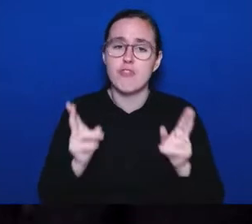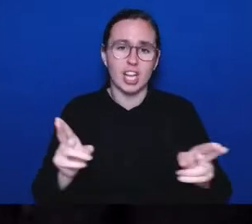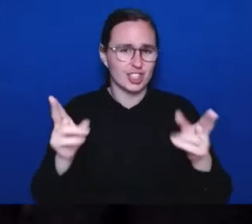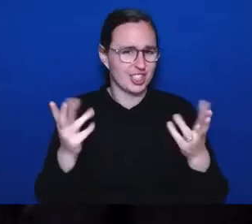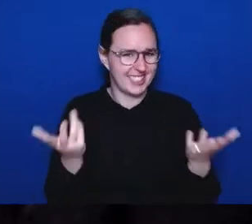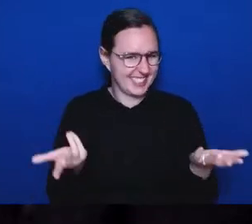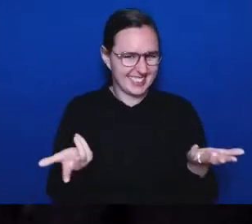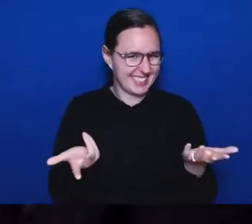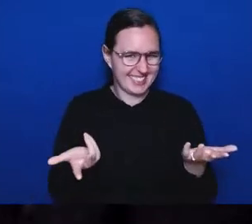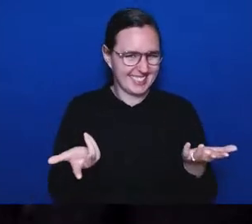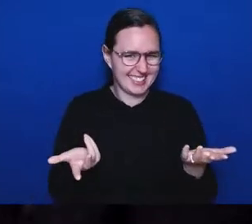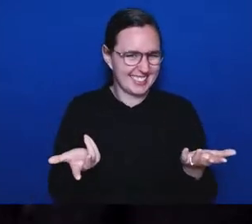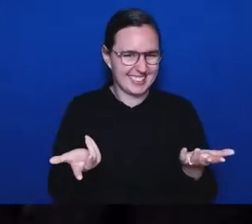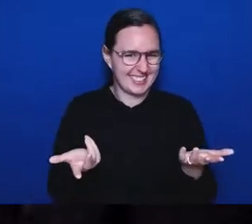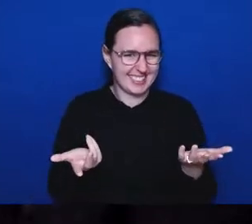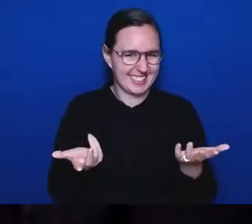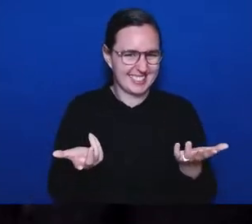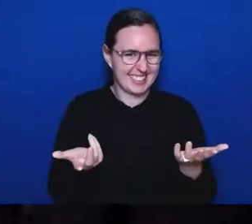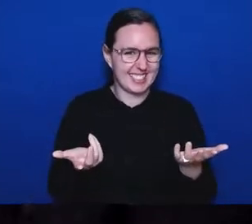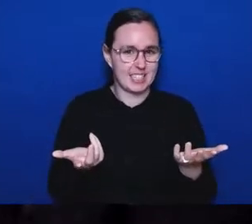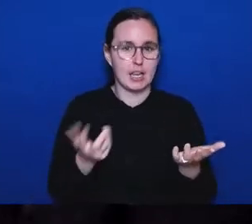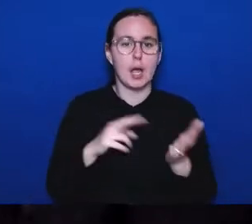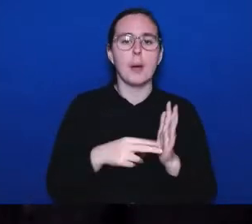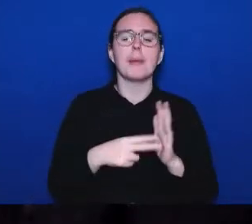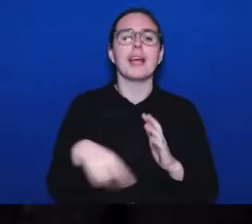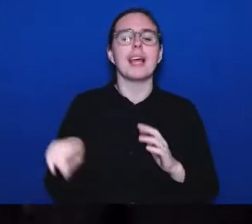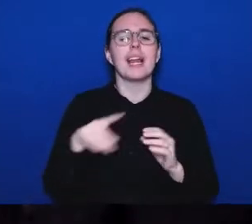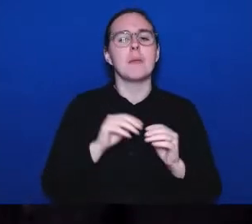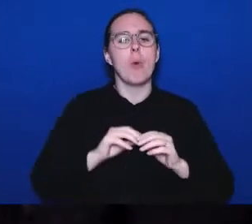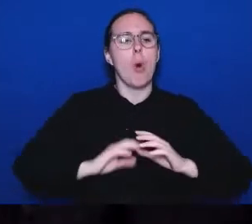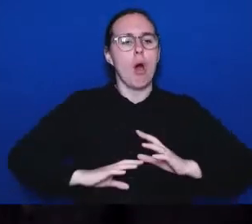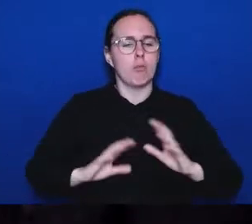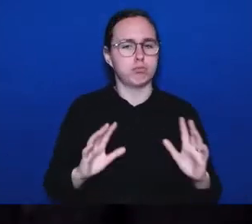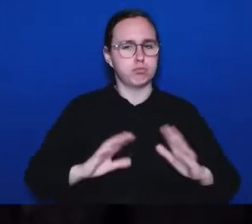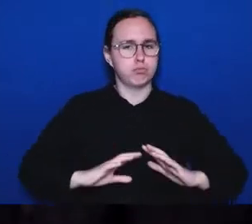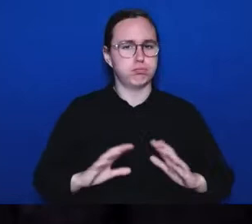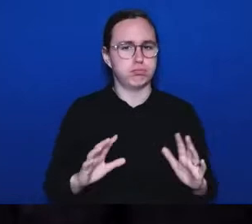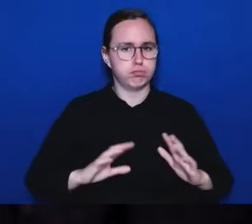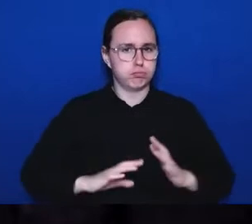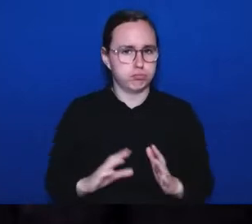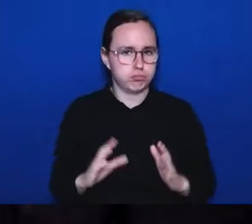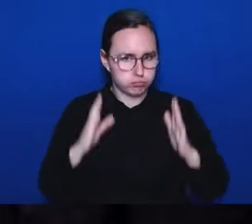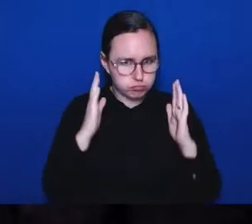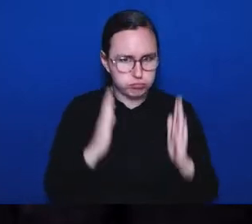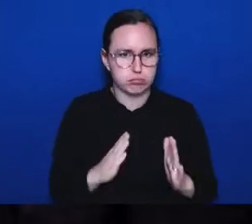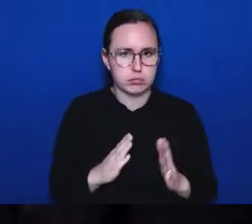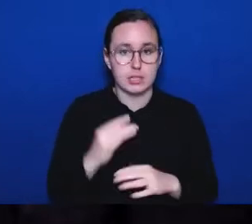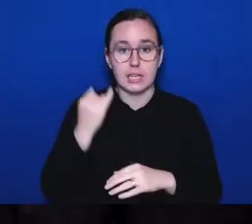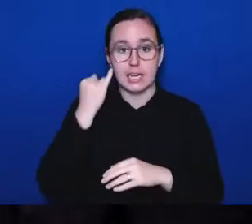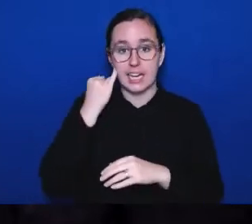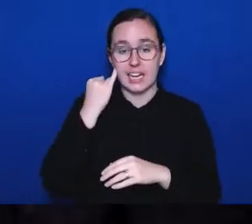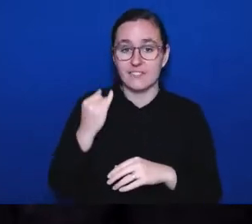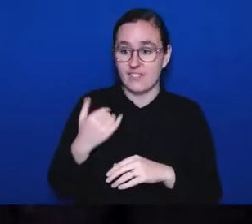getting time and building space for even your clinical teaching without having to take another